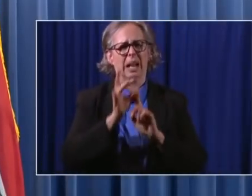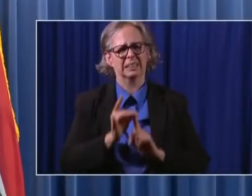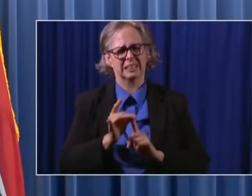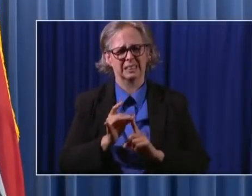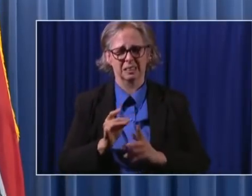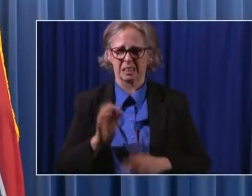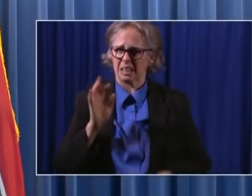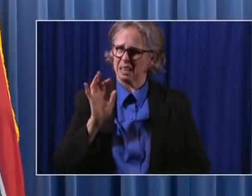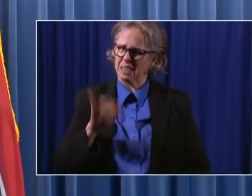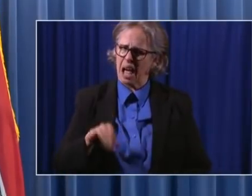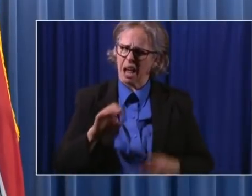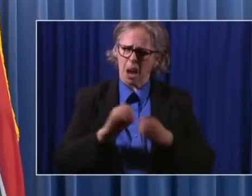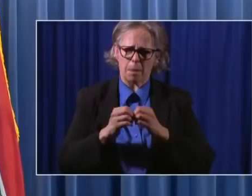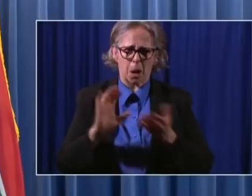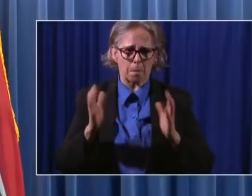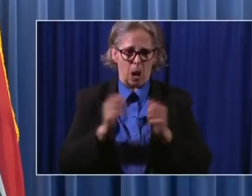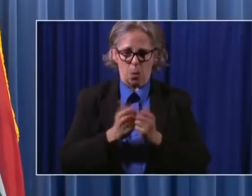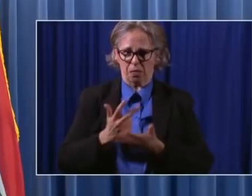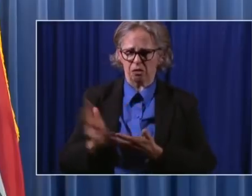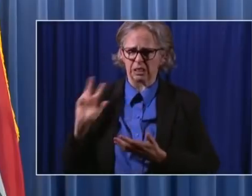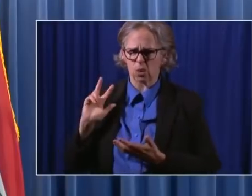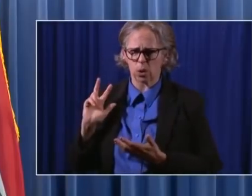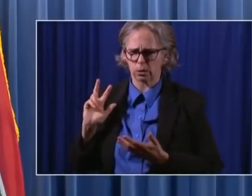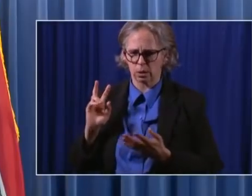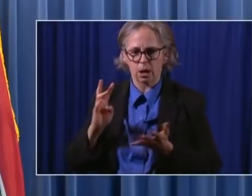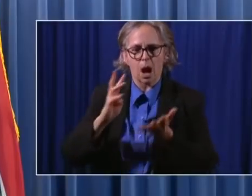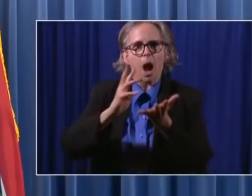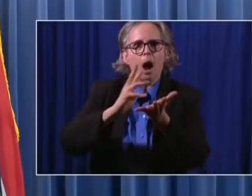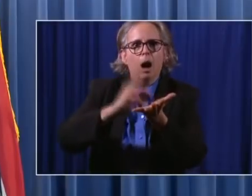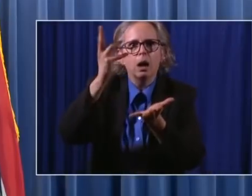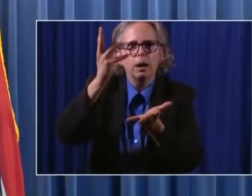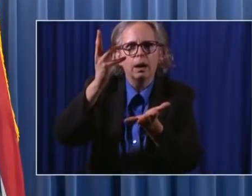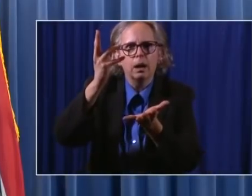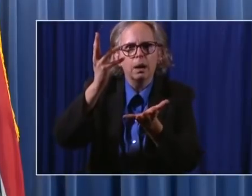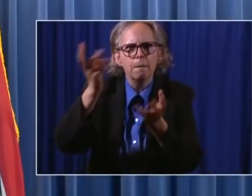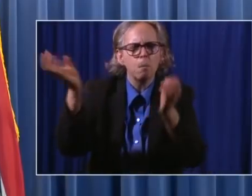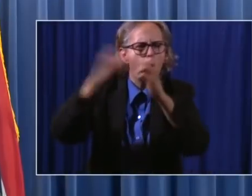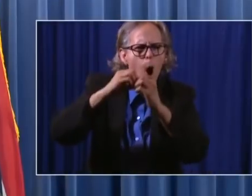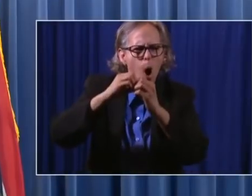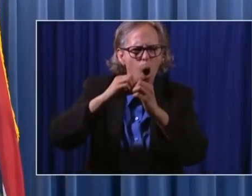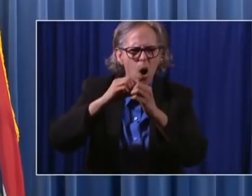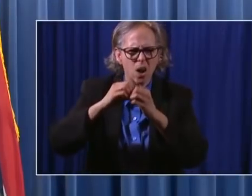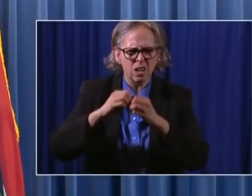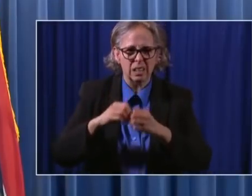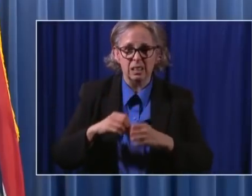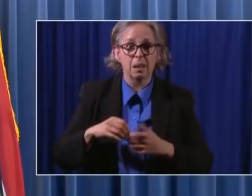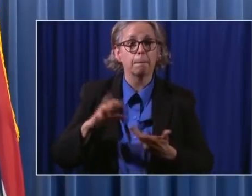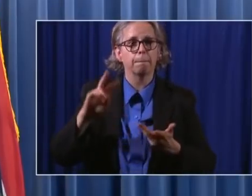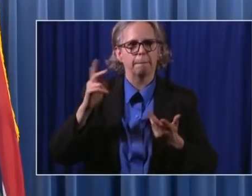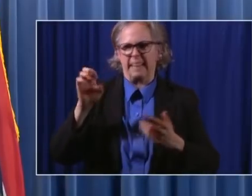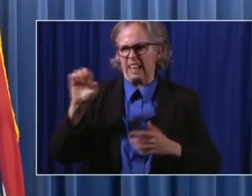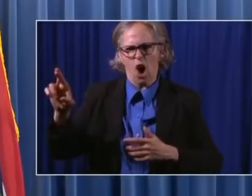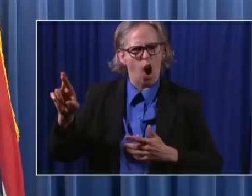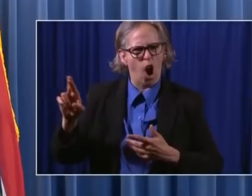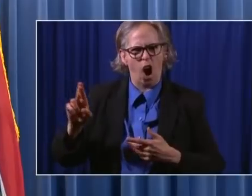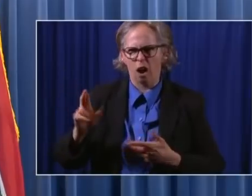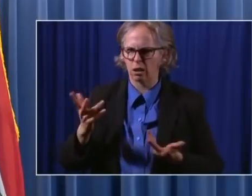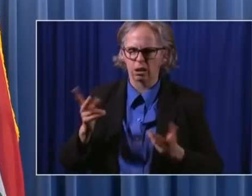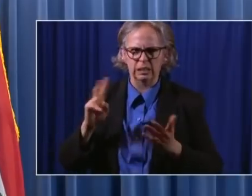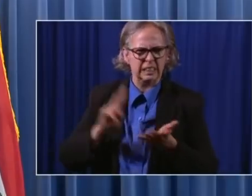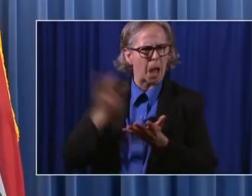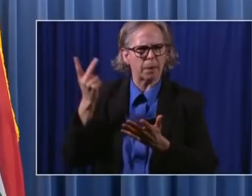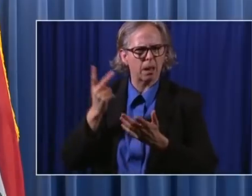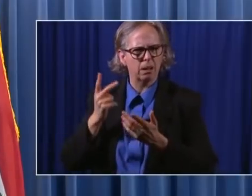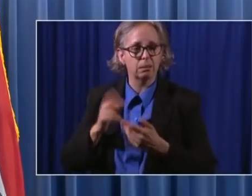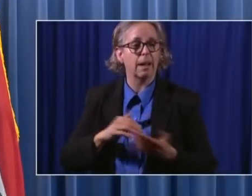the last 3 weeks. ER visits have doubled. People seeing their doctor with symptoms have tripled.